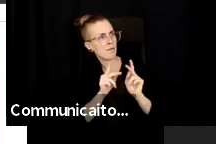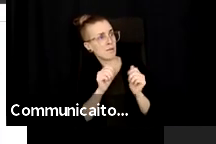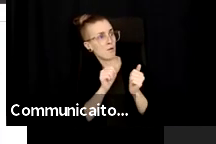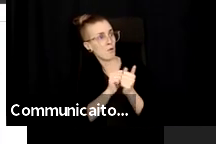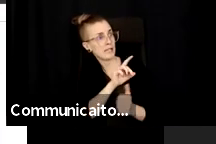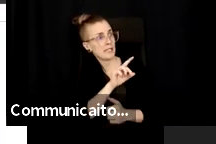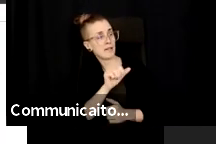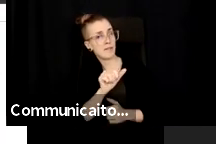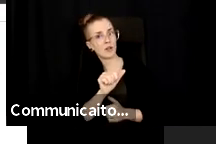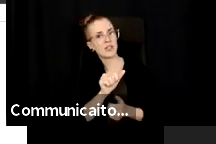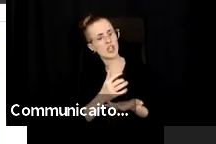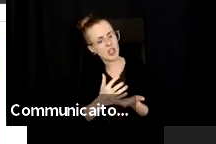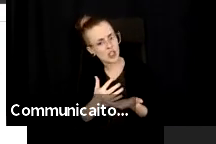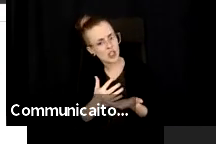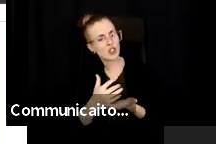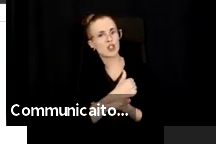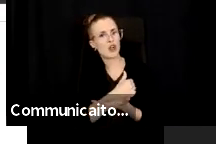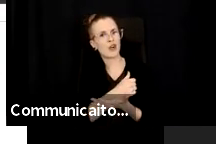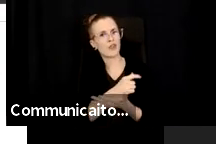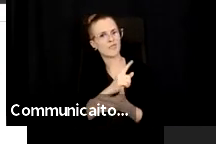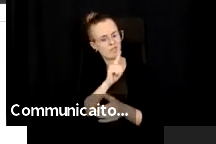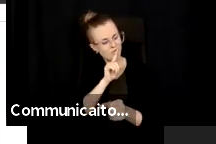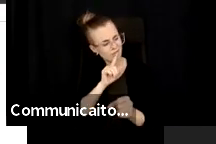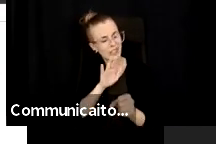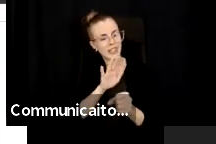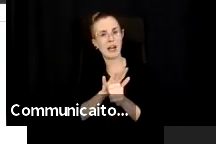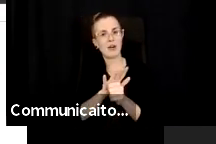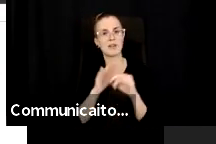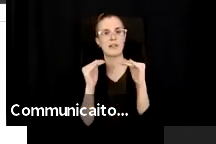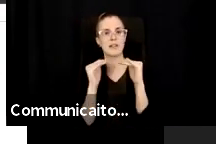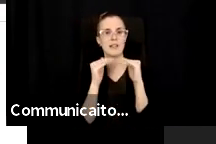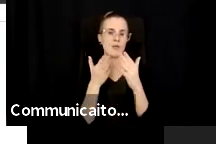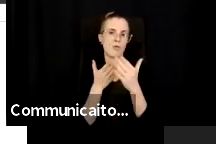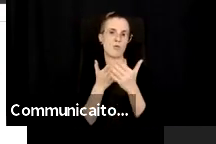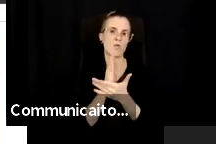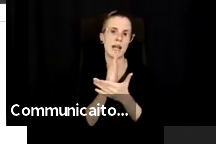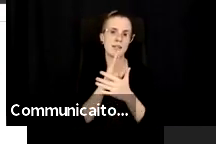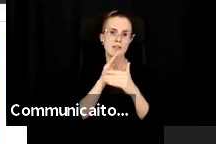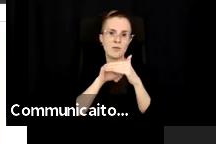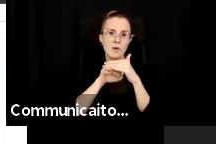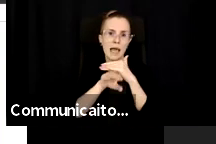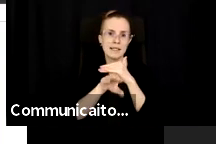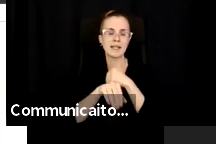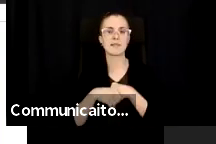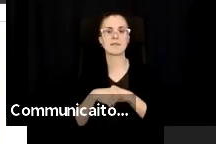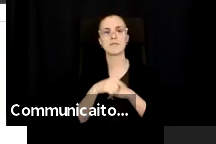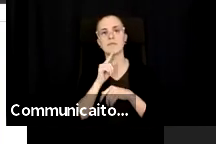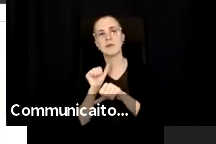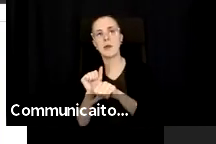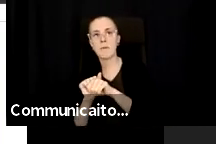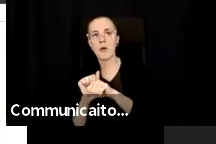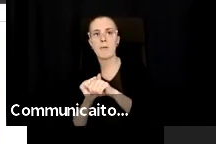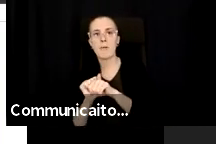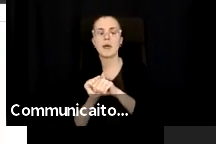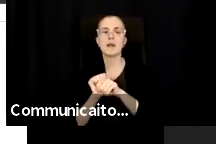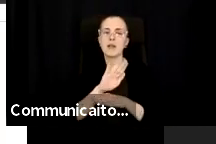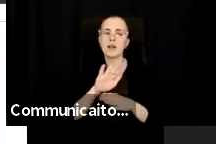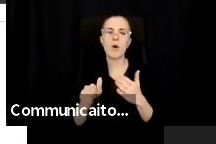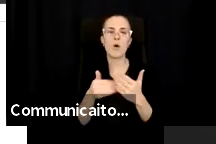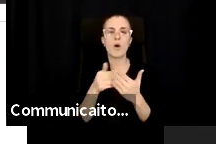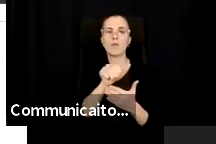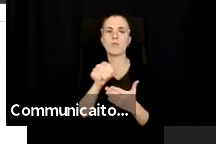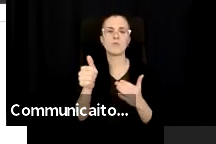deserve, but are guaranteed equal rights to access, employment, and all the opportunities every American